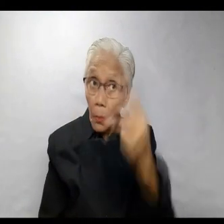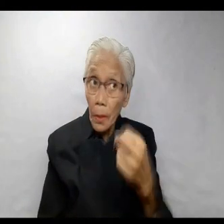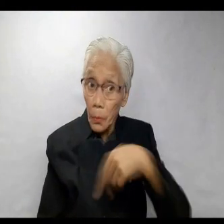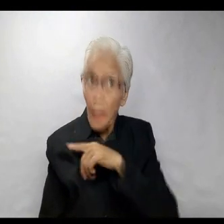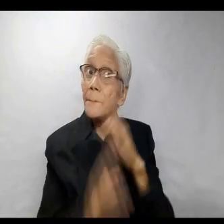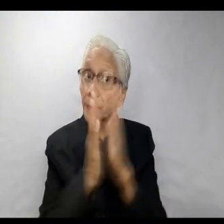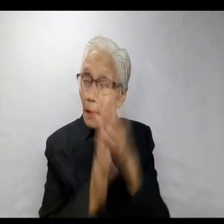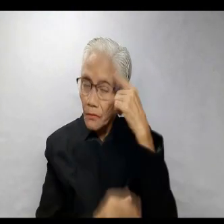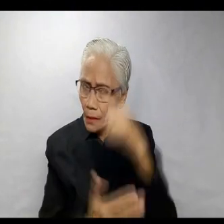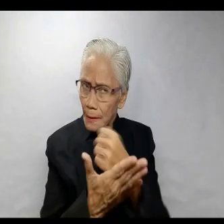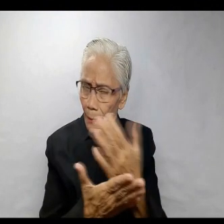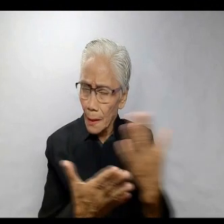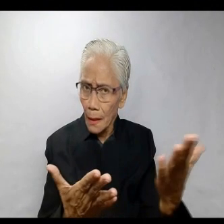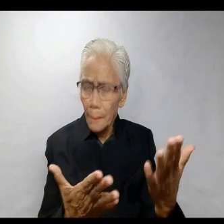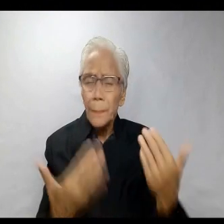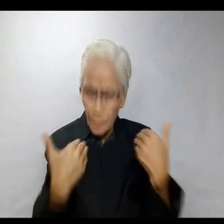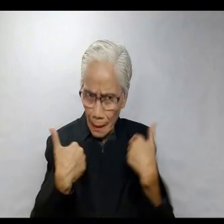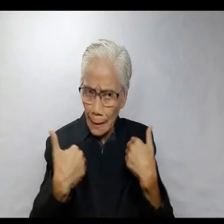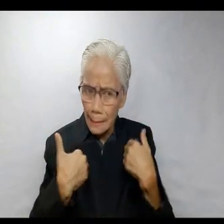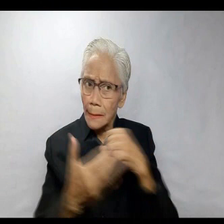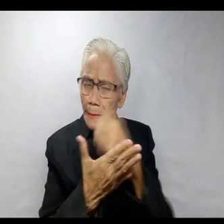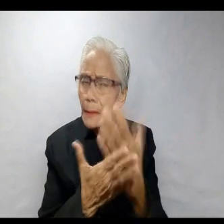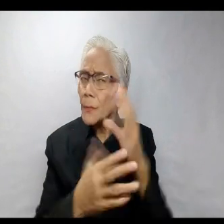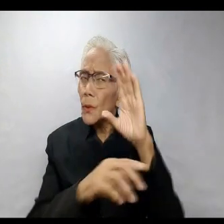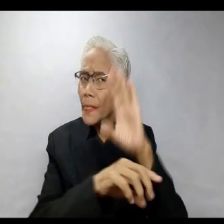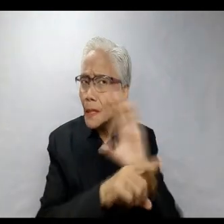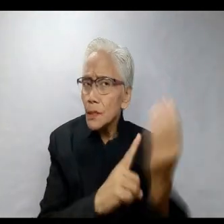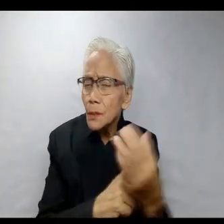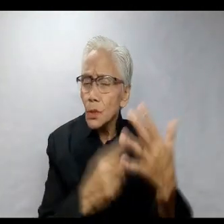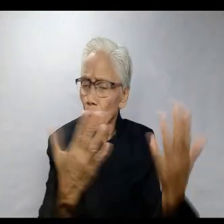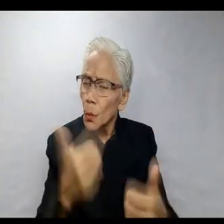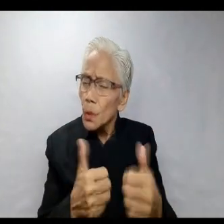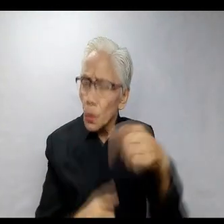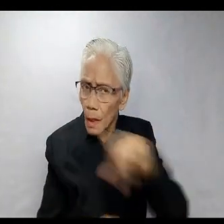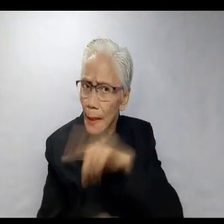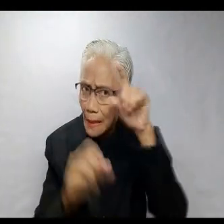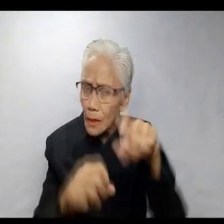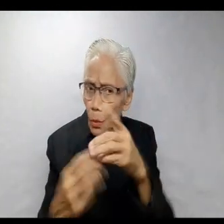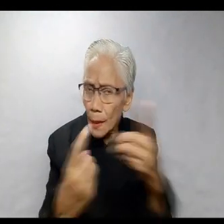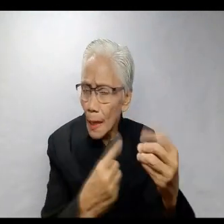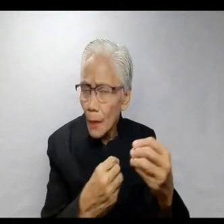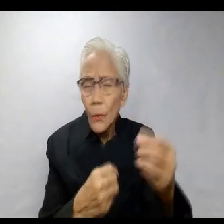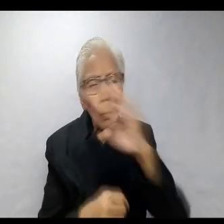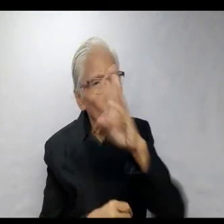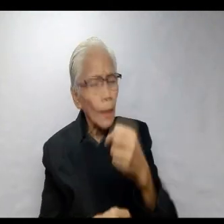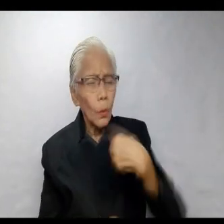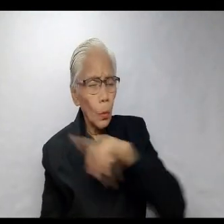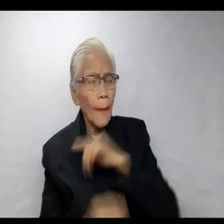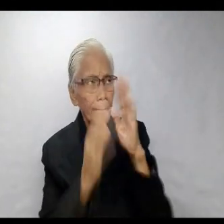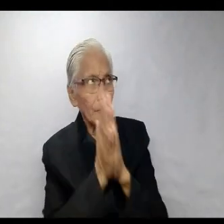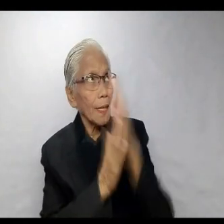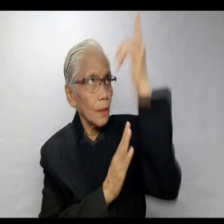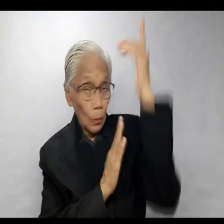we pray for something. Here are some conditions we need to fulfill when we pray to